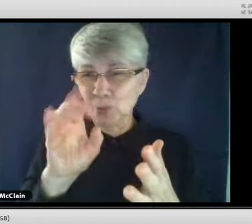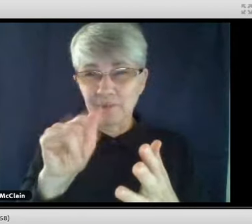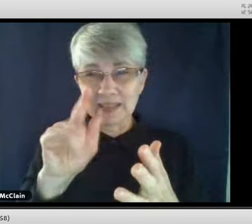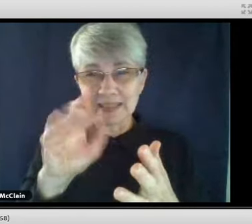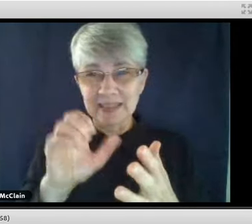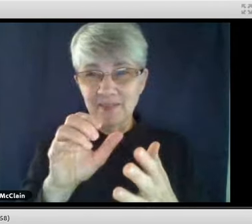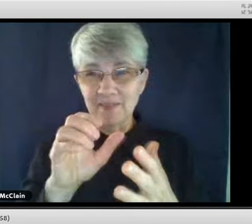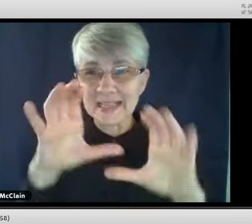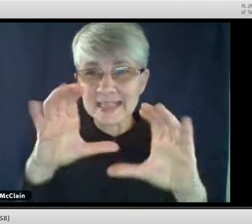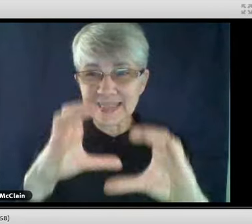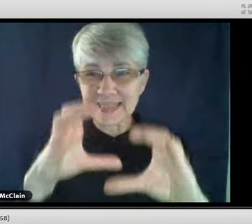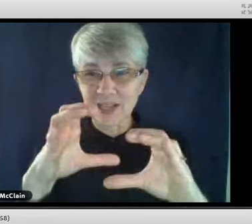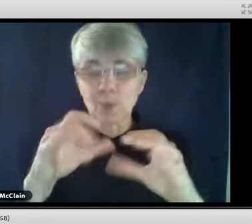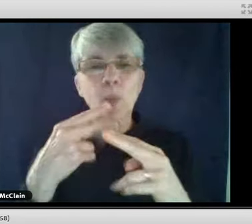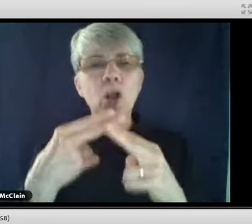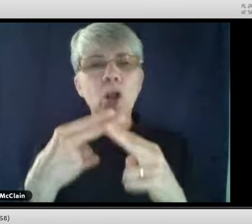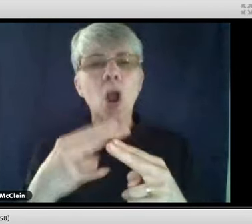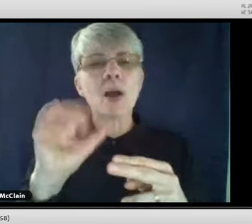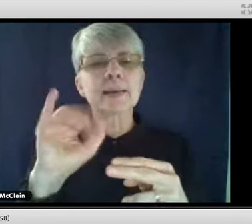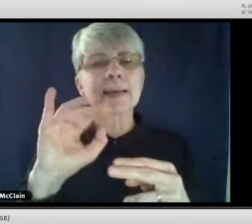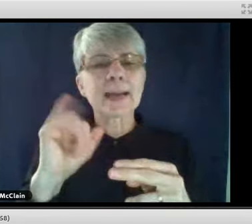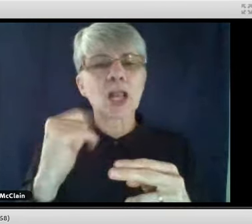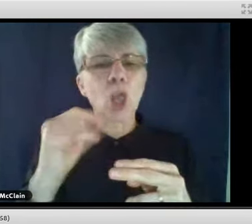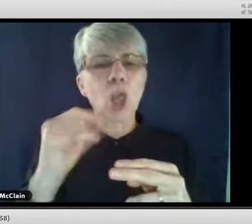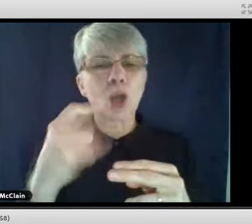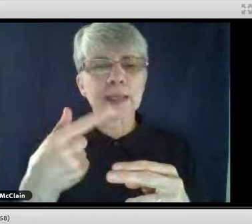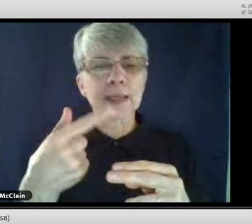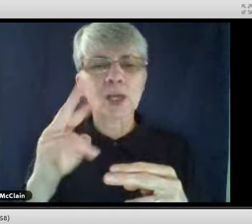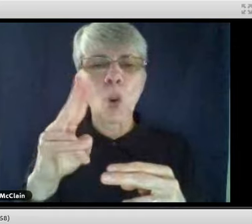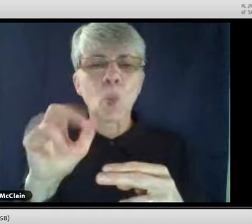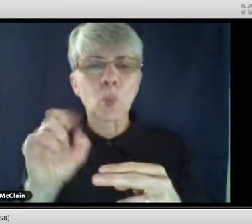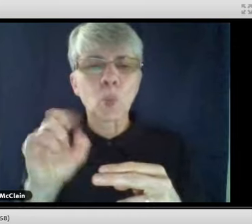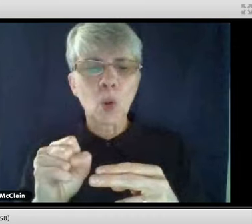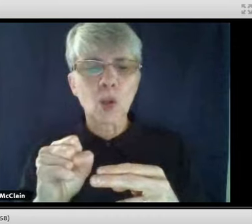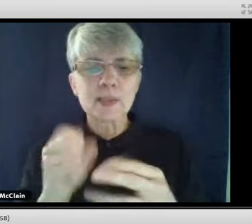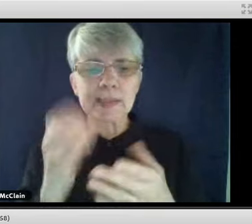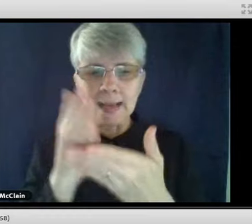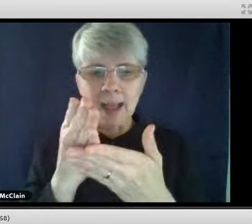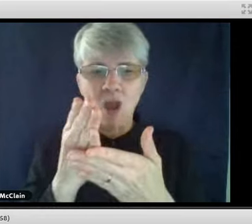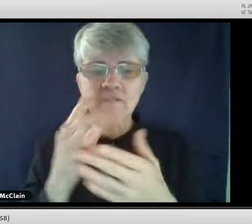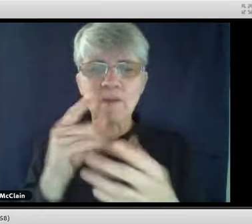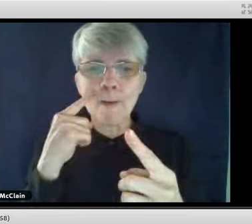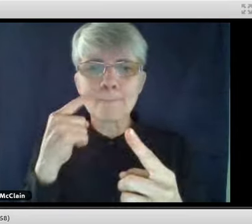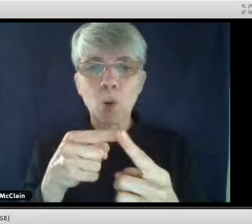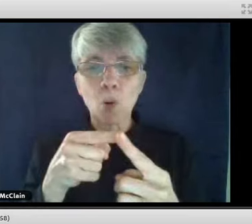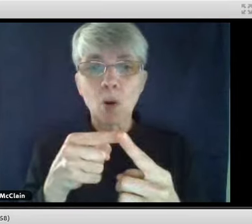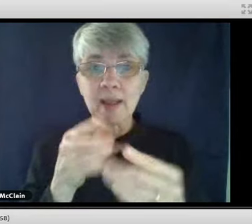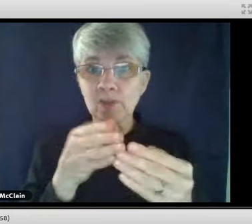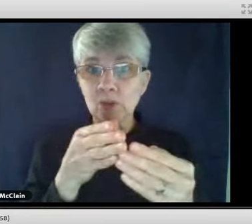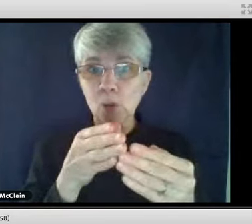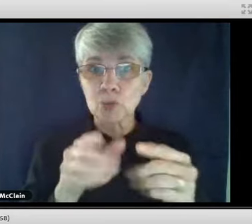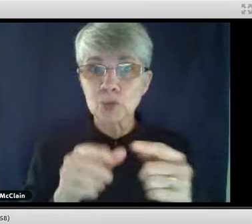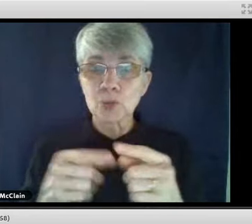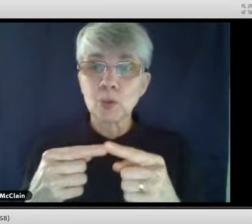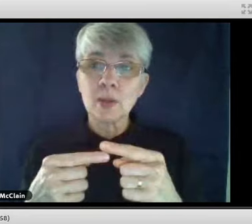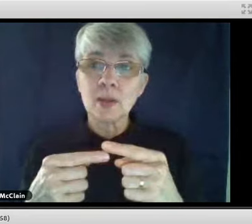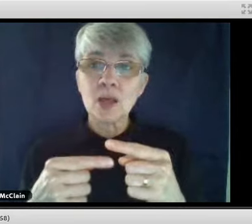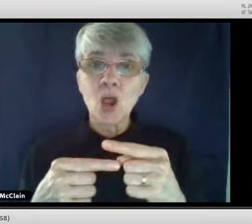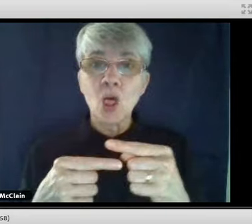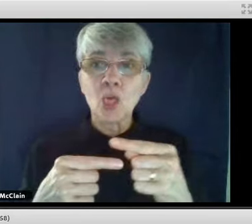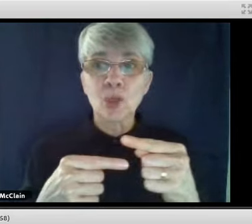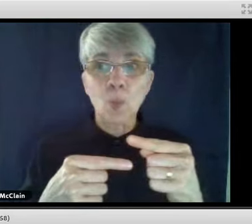But that's what we call the cataloging rules cutoff point. So once you move to the right of that little gray dotted line in the derivative